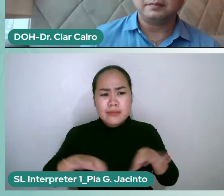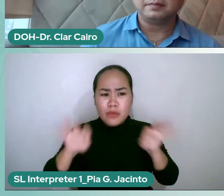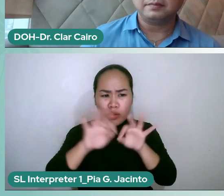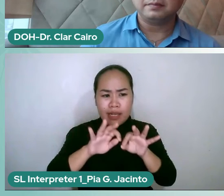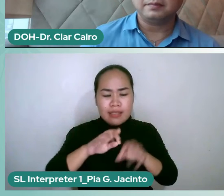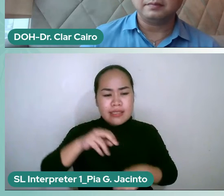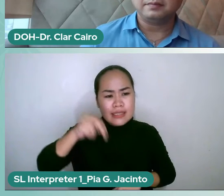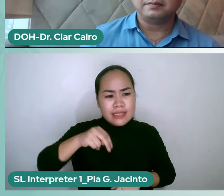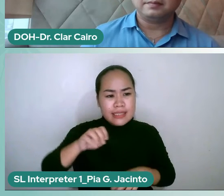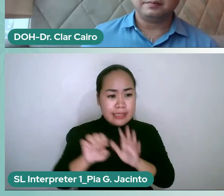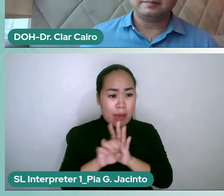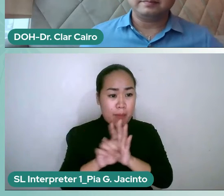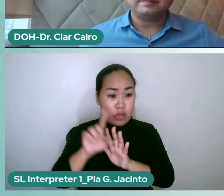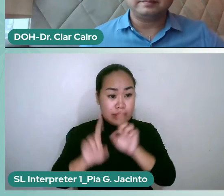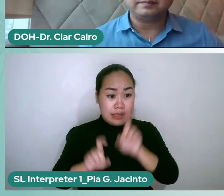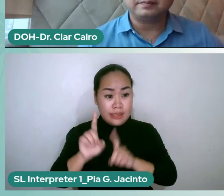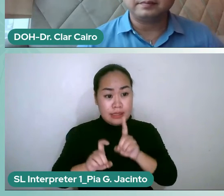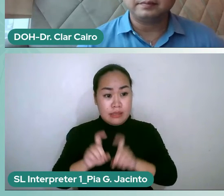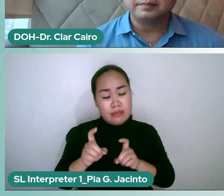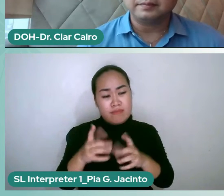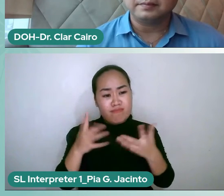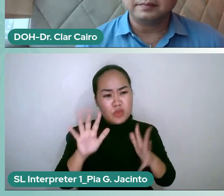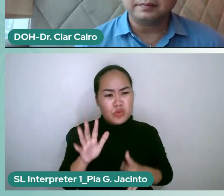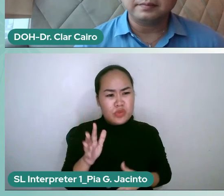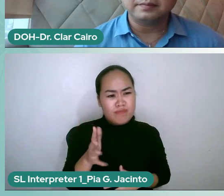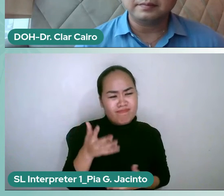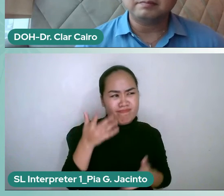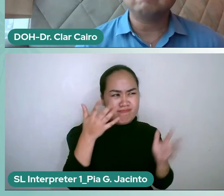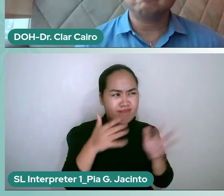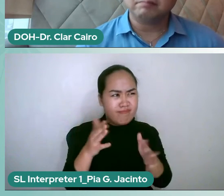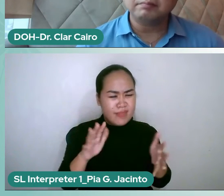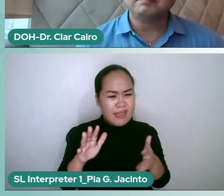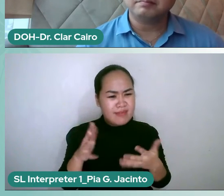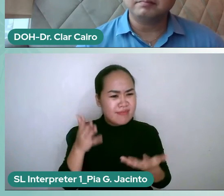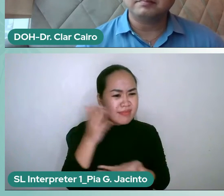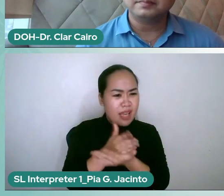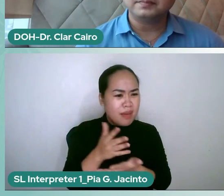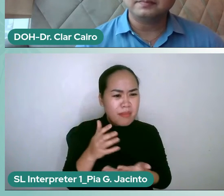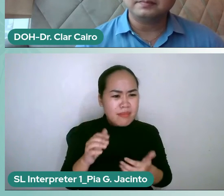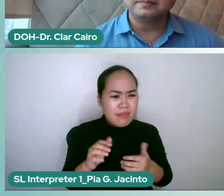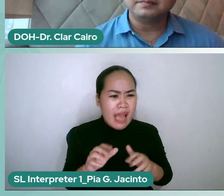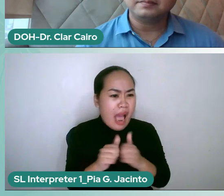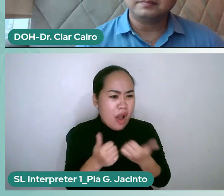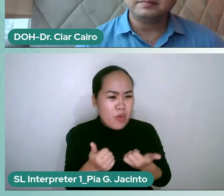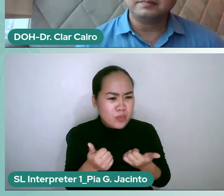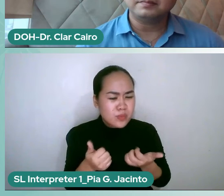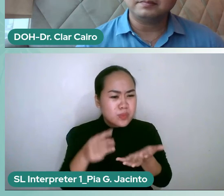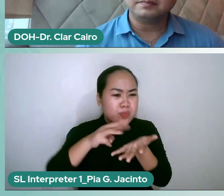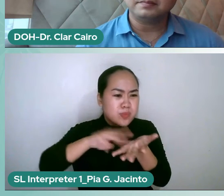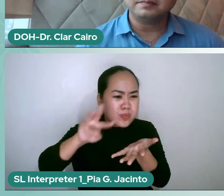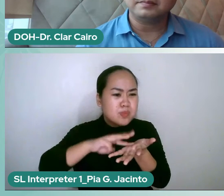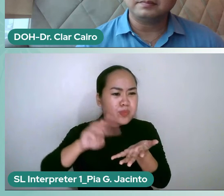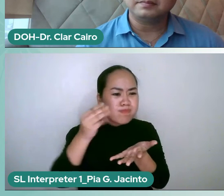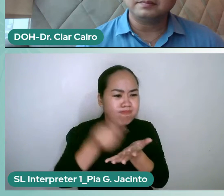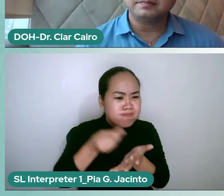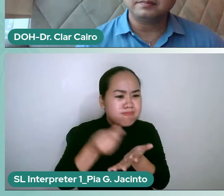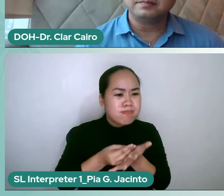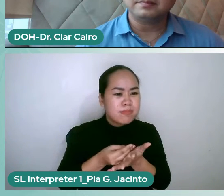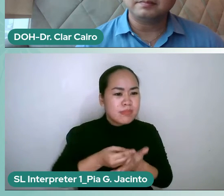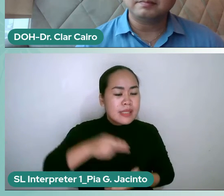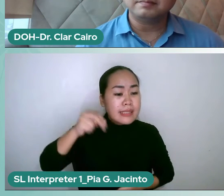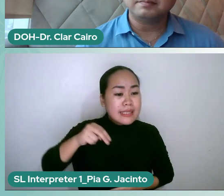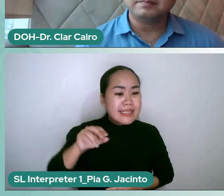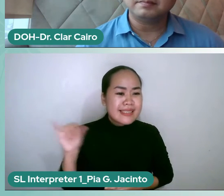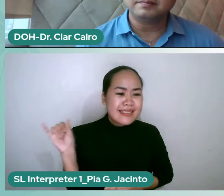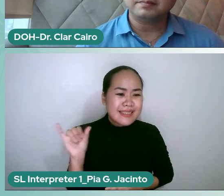for follow up, then we are wasting money. One of the programs that Ricky you talked about is